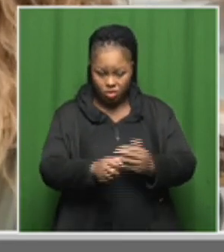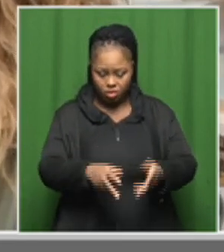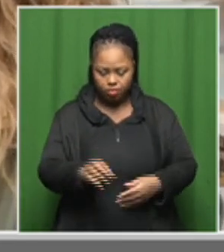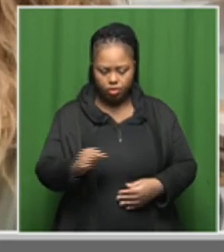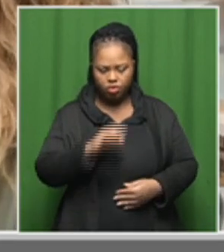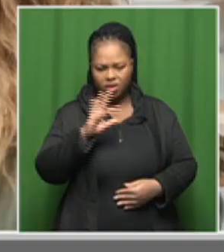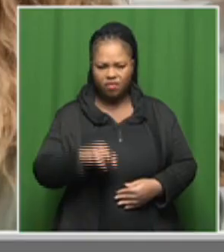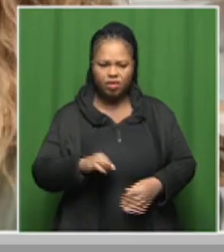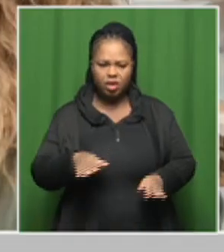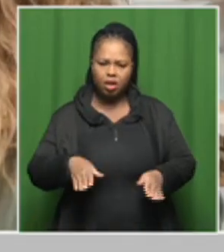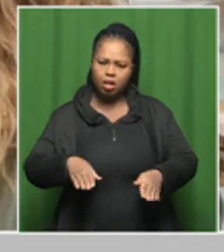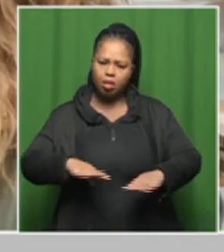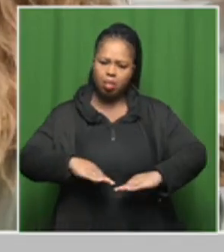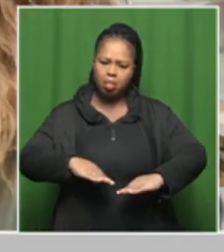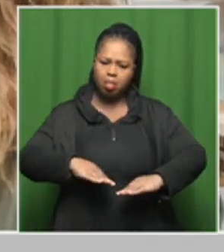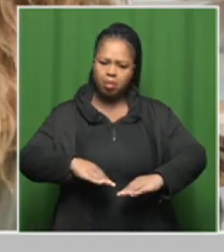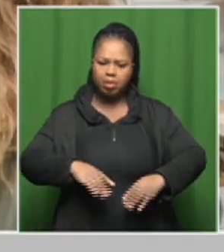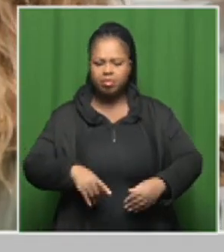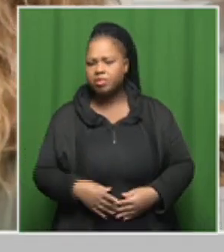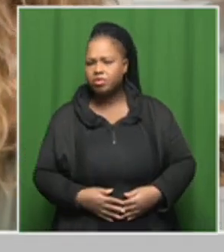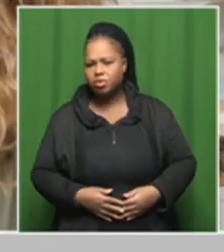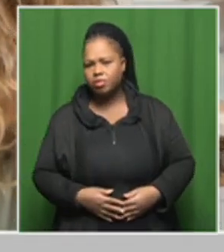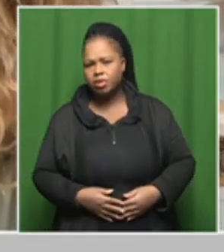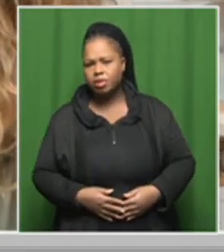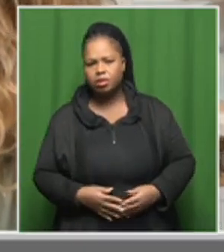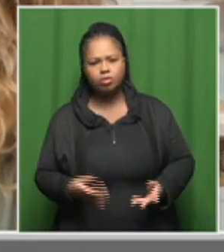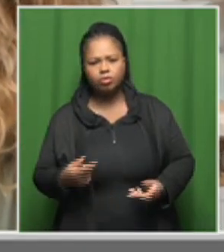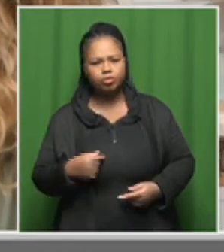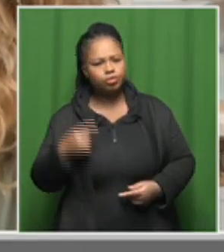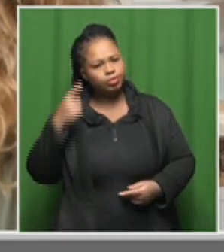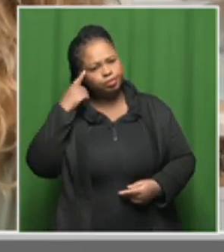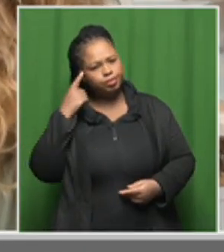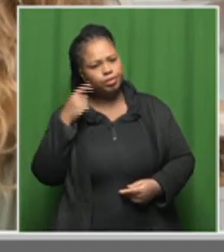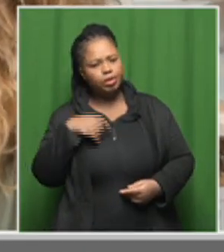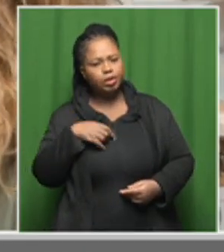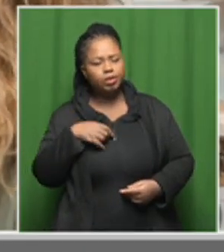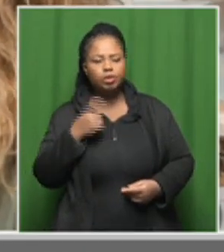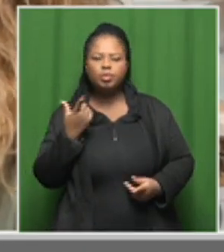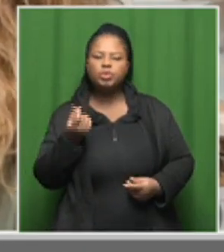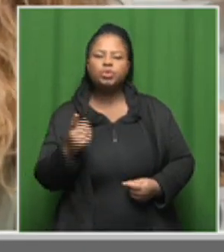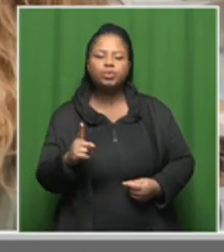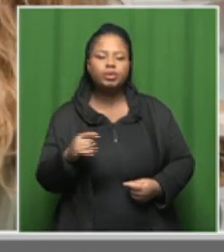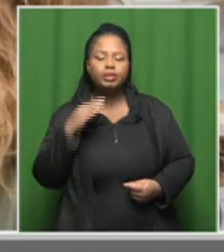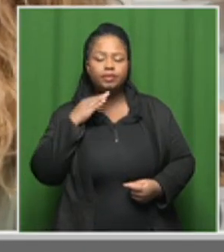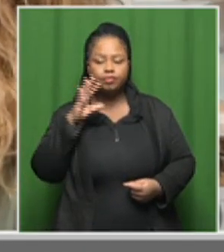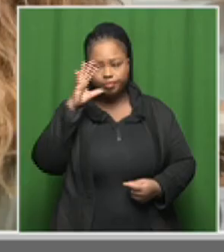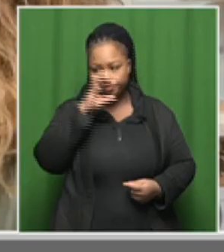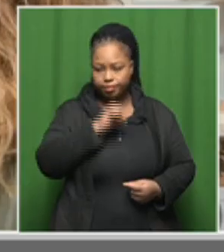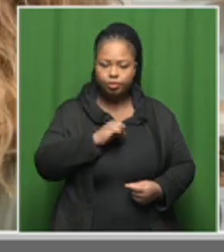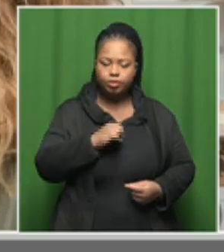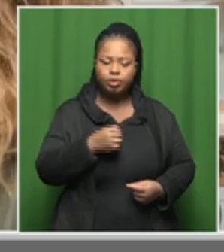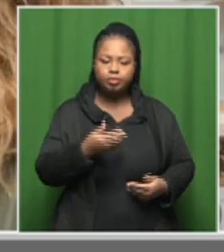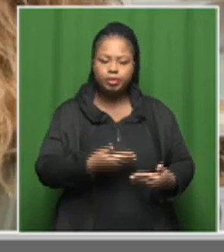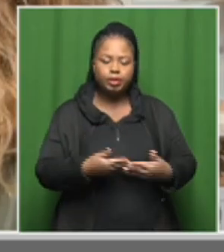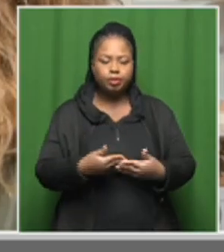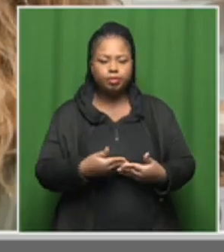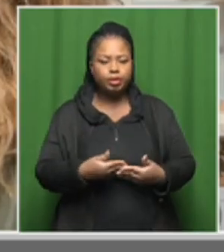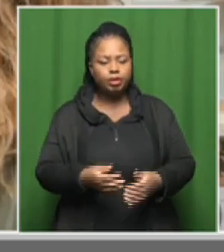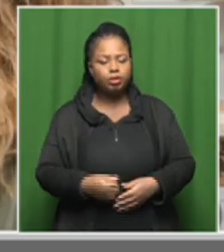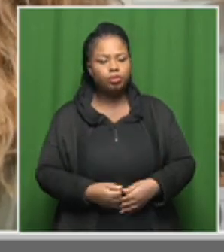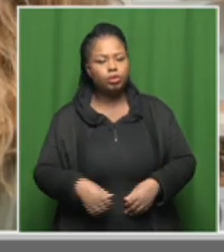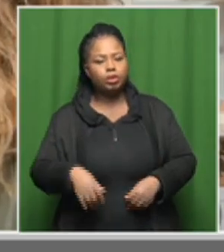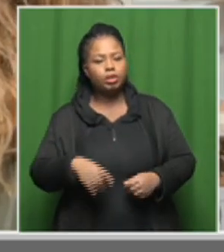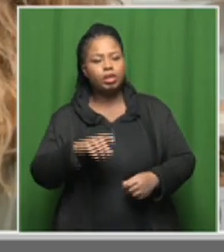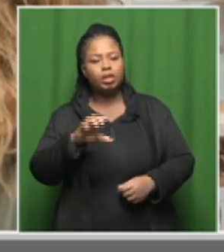Africa. What steps should health workers take when a baby is suspected to have been born with clubfoot? How do they